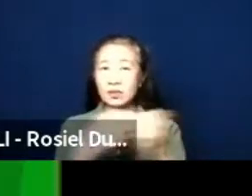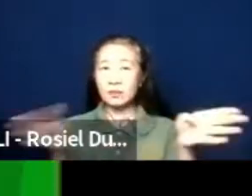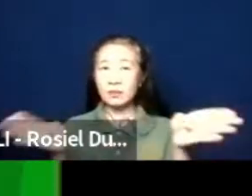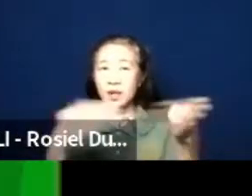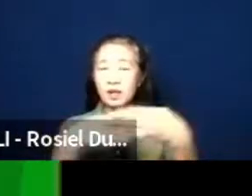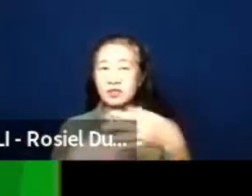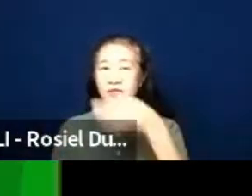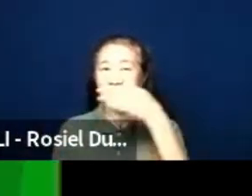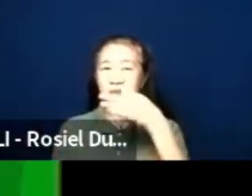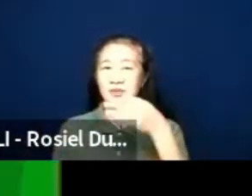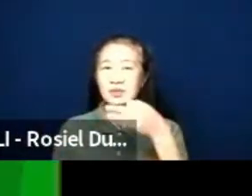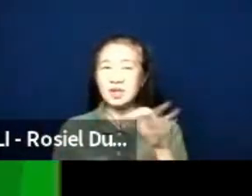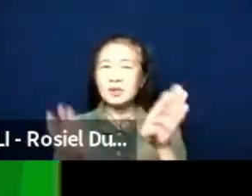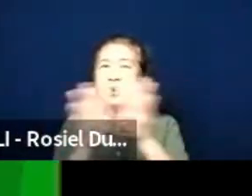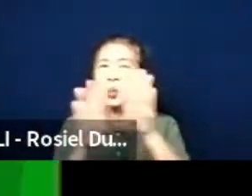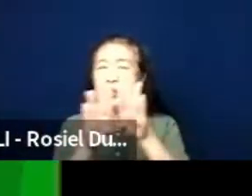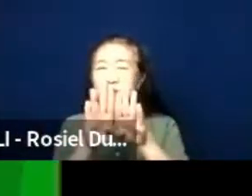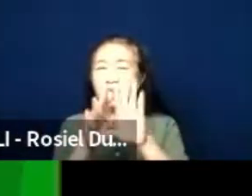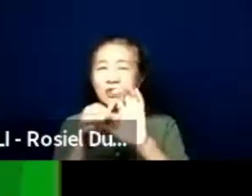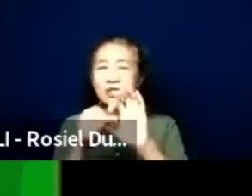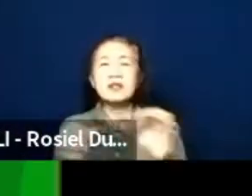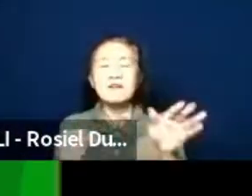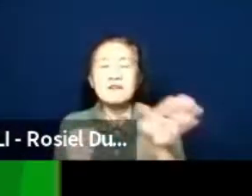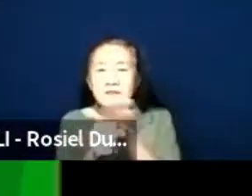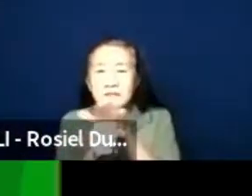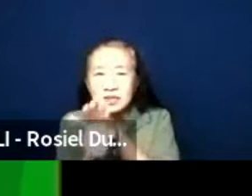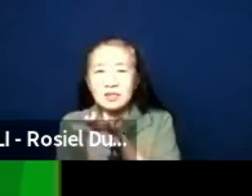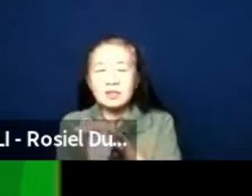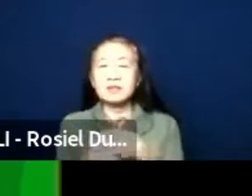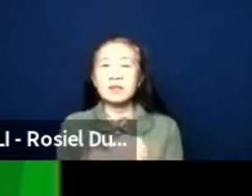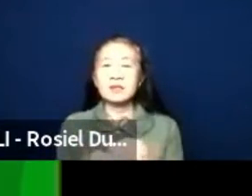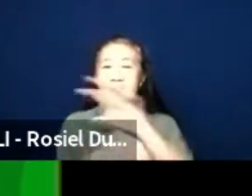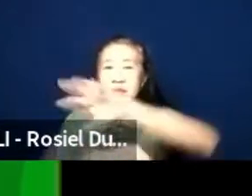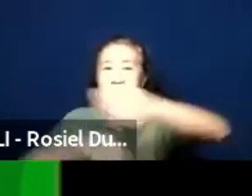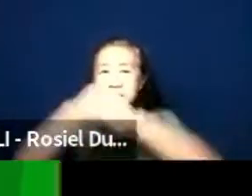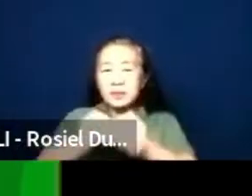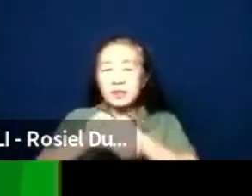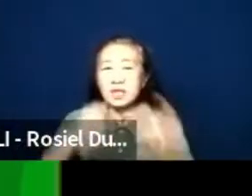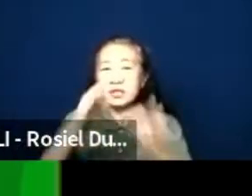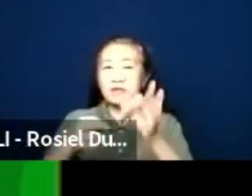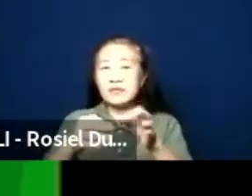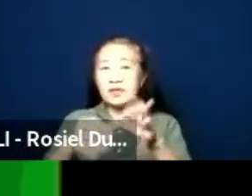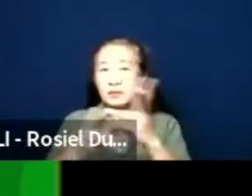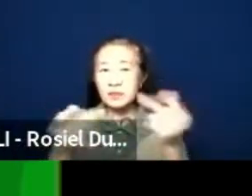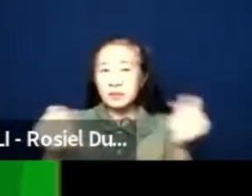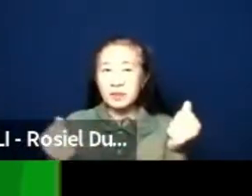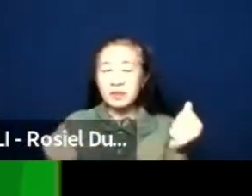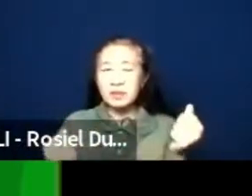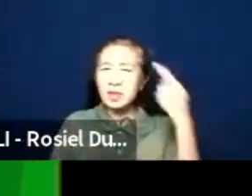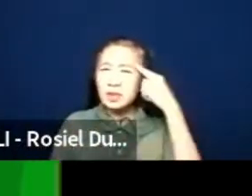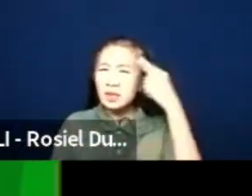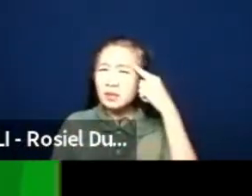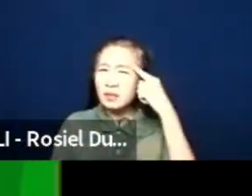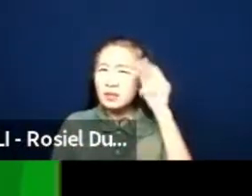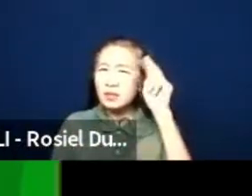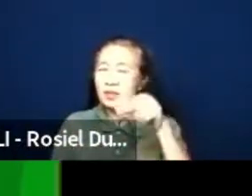boxed food in a tightly closed plastic or metal containers. Replace expired items as needed. Rethink your needs